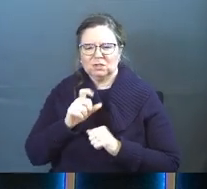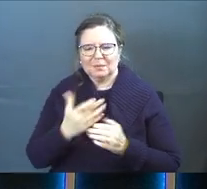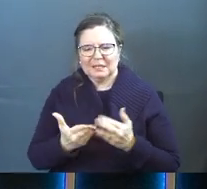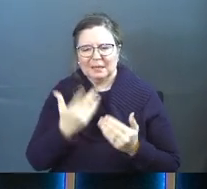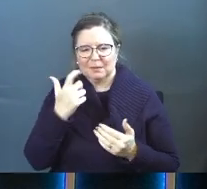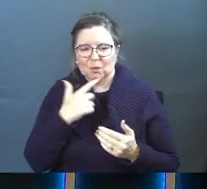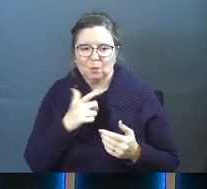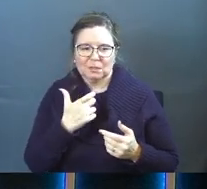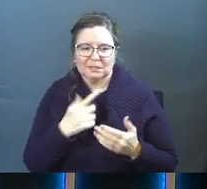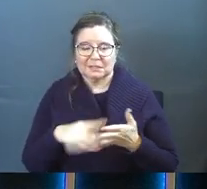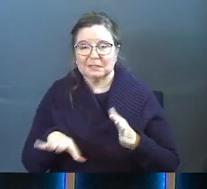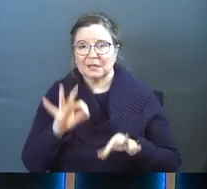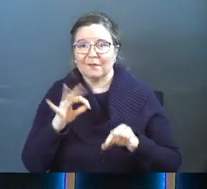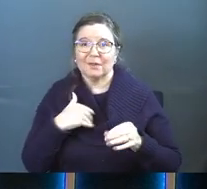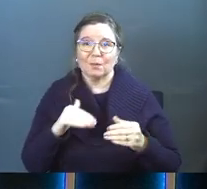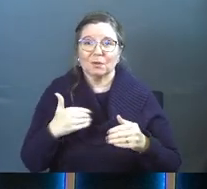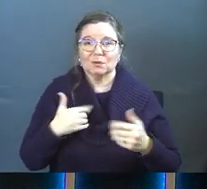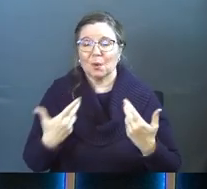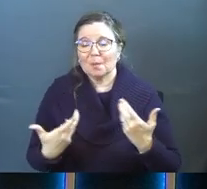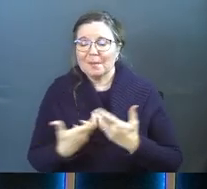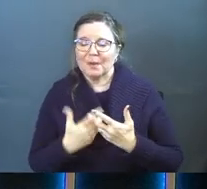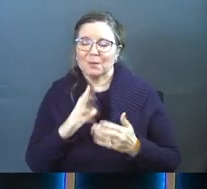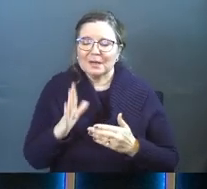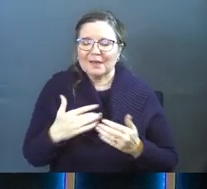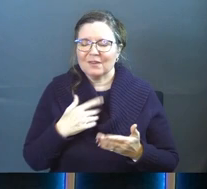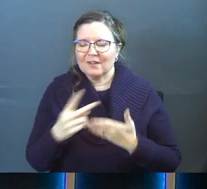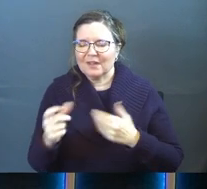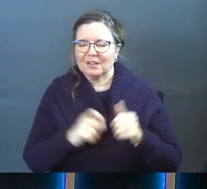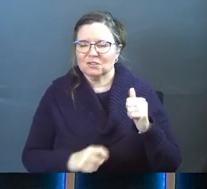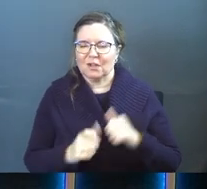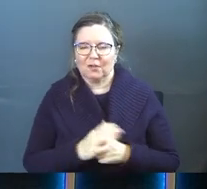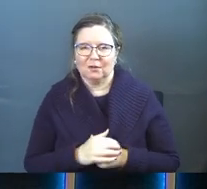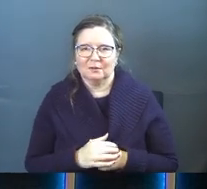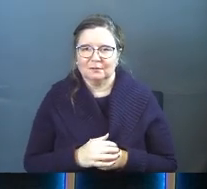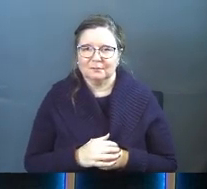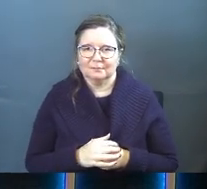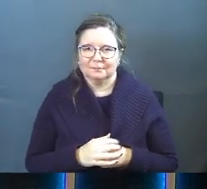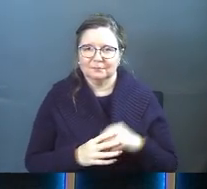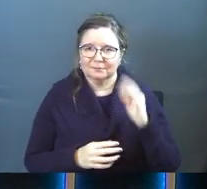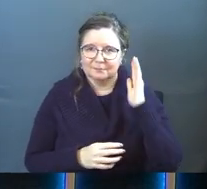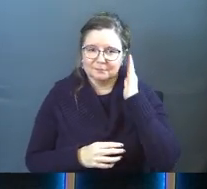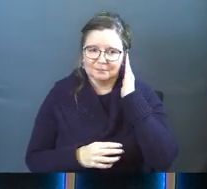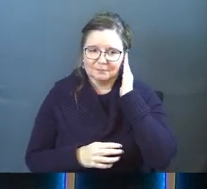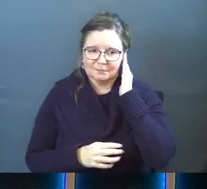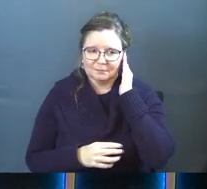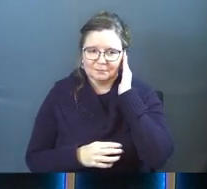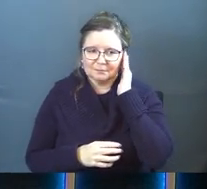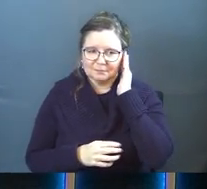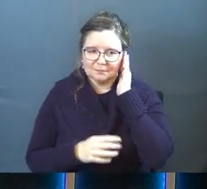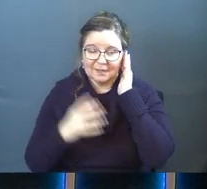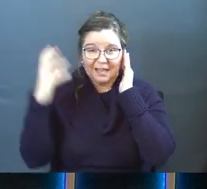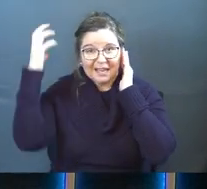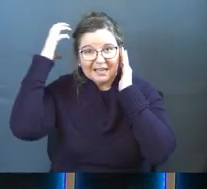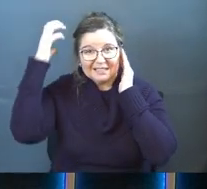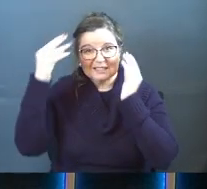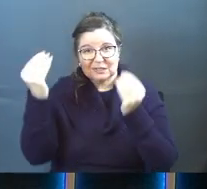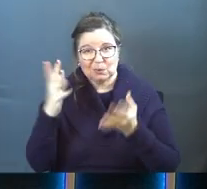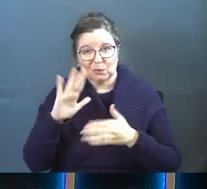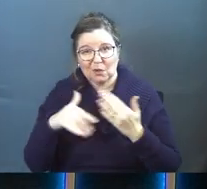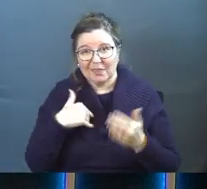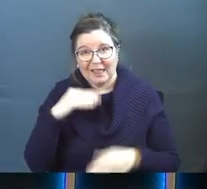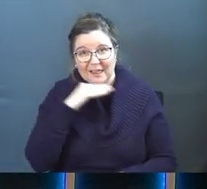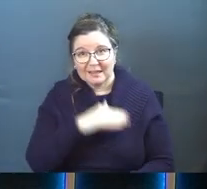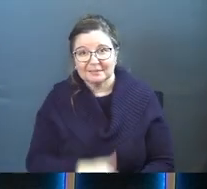easy because we're just going to discover that we're soulmates, right? We're just never going to fail each other. And Disney told us all that lie.